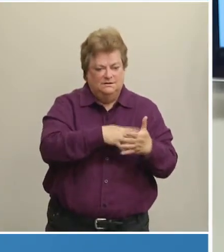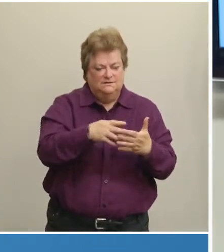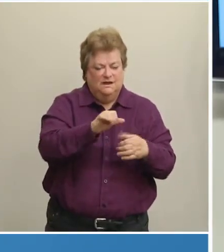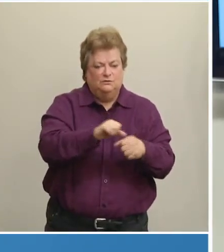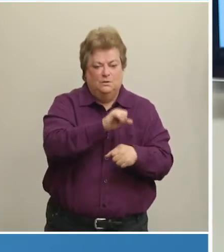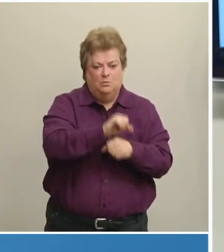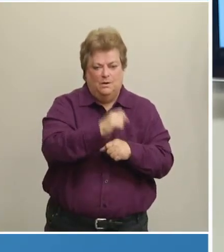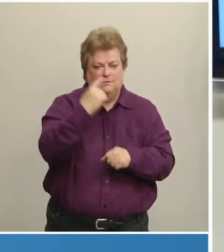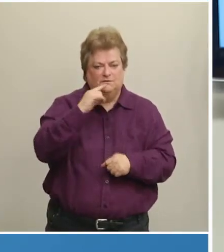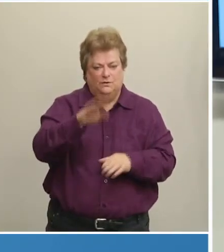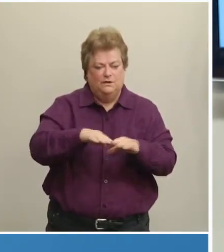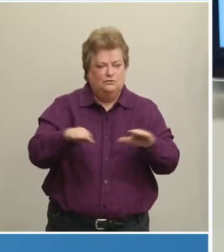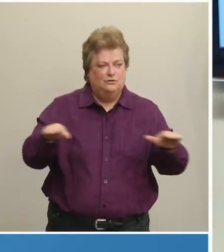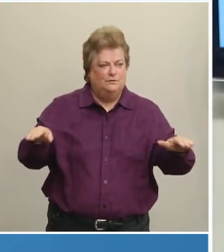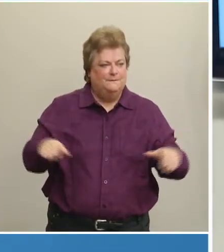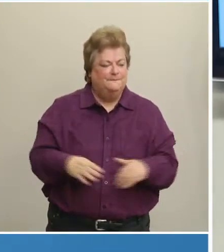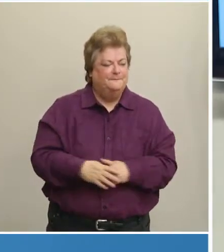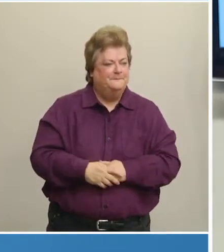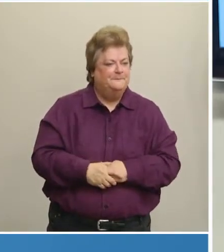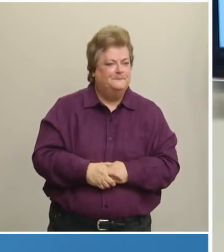Great, thank you. Mm-hmm.